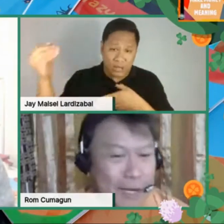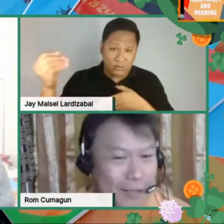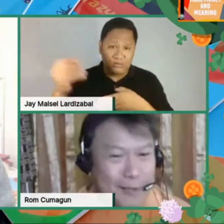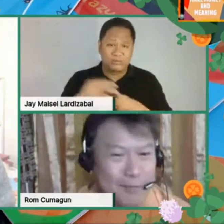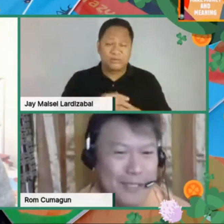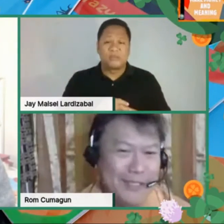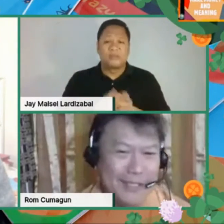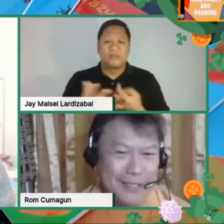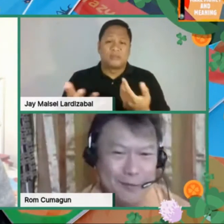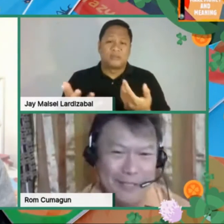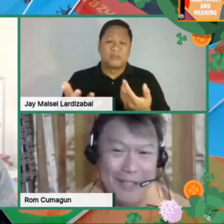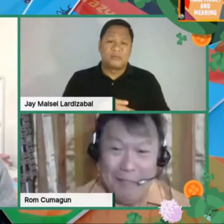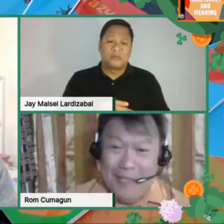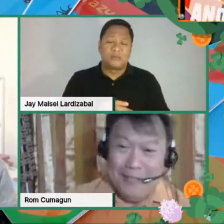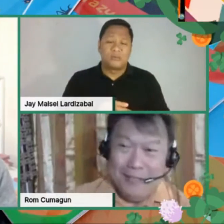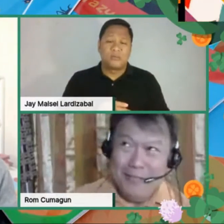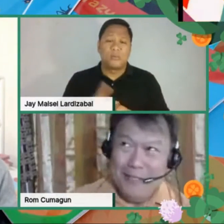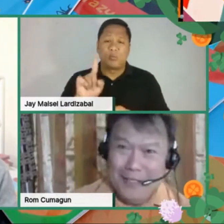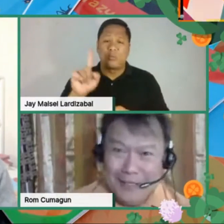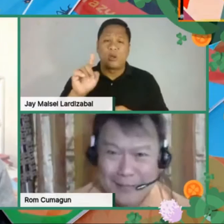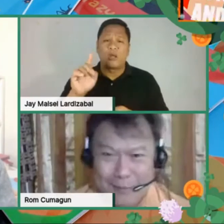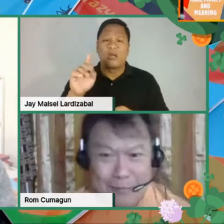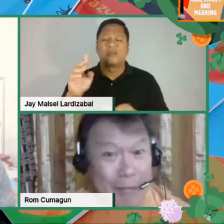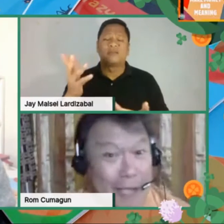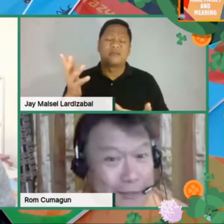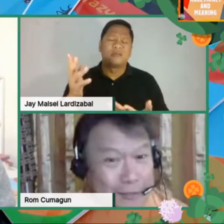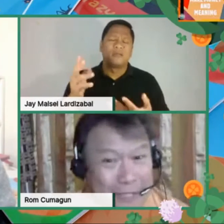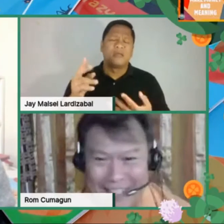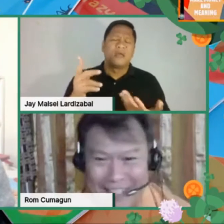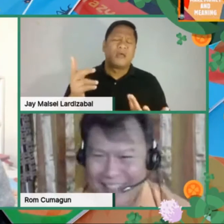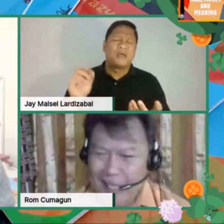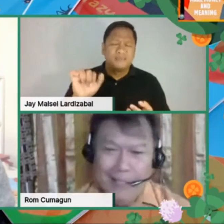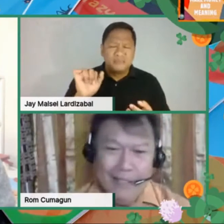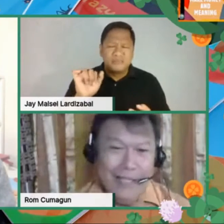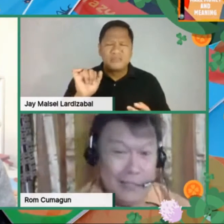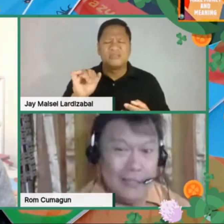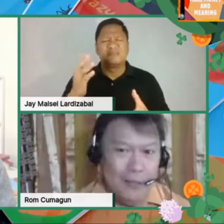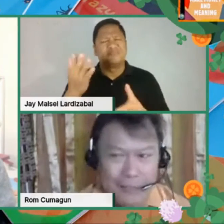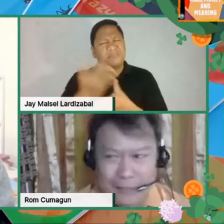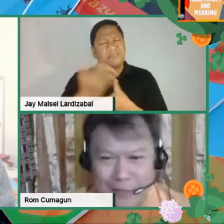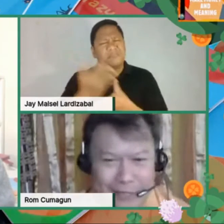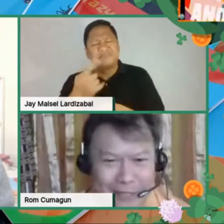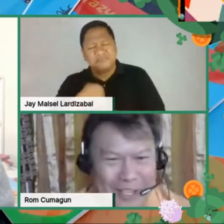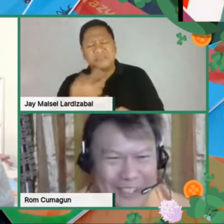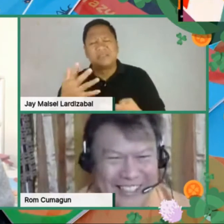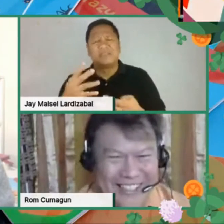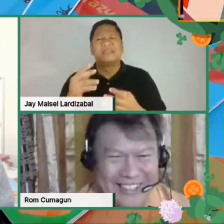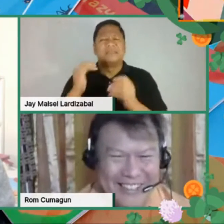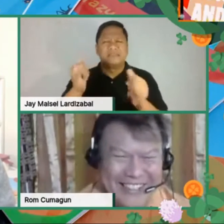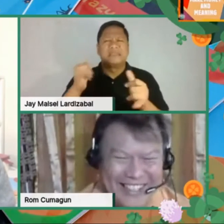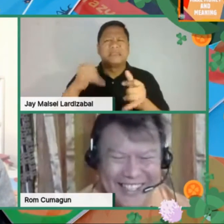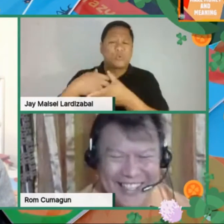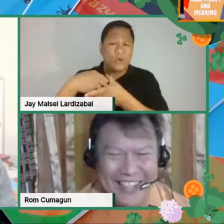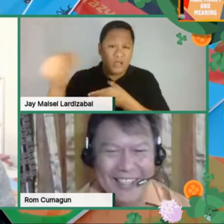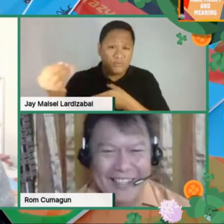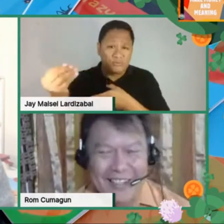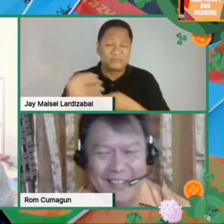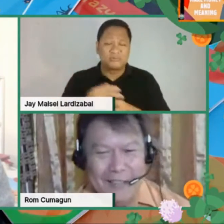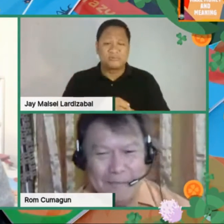that's what bothers me. That's what amazes me. That's what baffles me. They still go out. They still go out in the